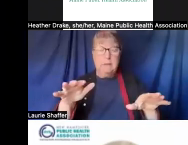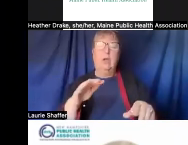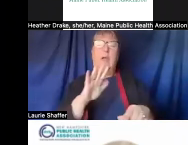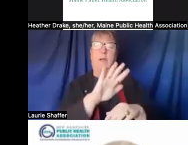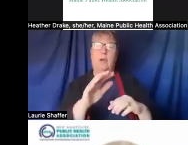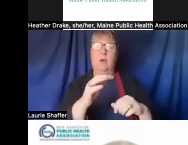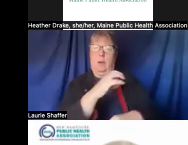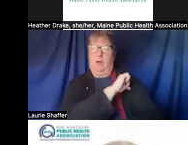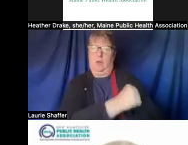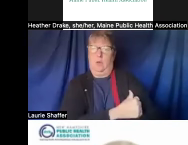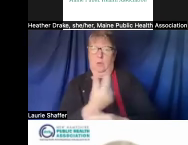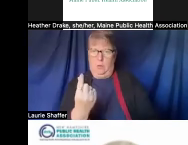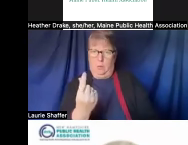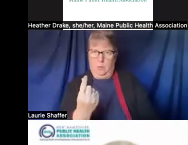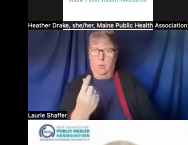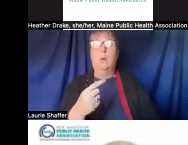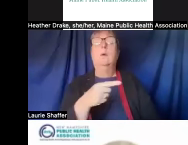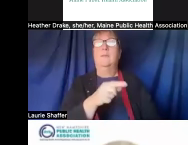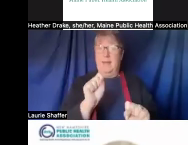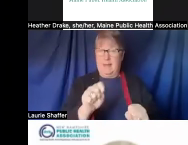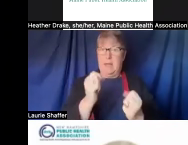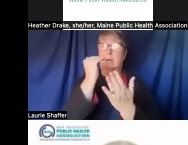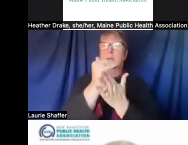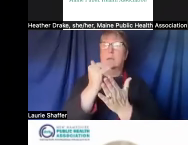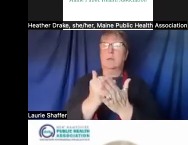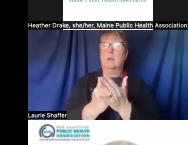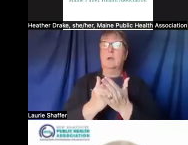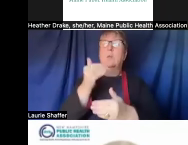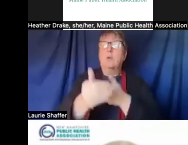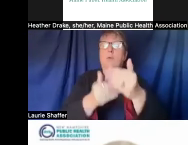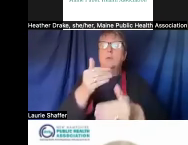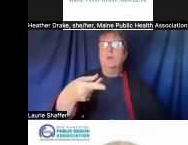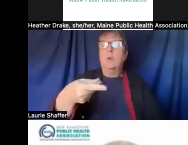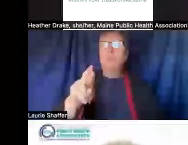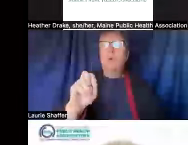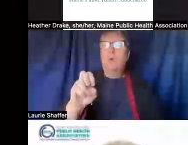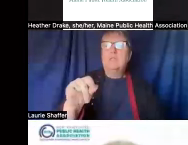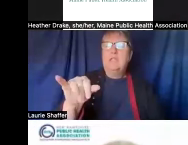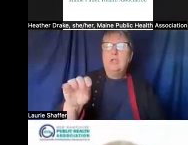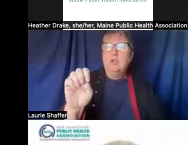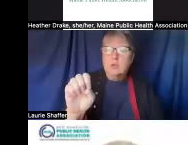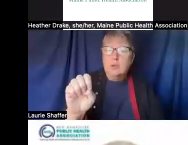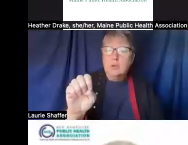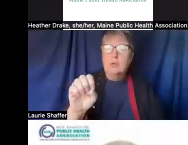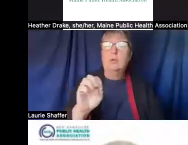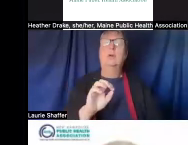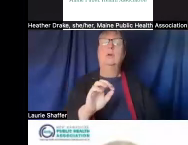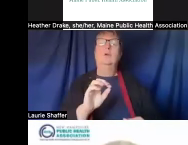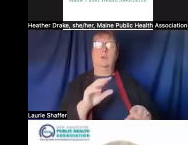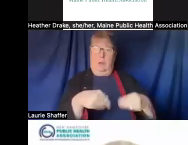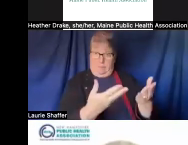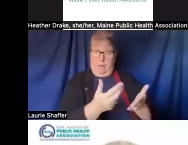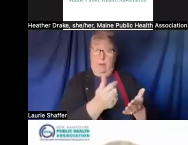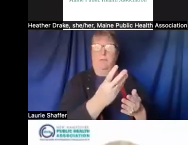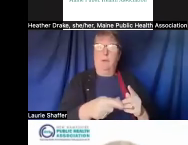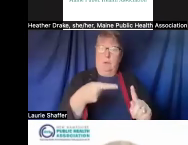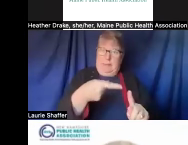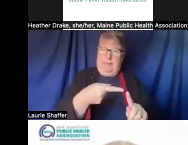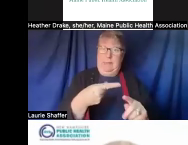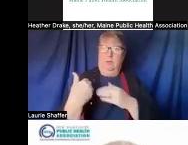that outlines the procedures and response to communicable disease. In this statute, health officers are given a few responsibilities that I've listed on this